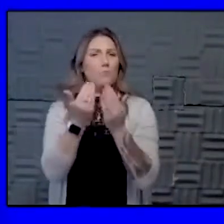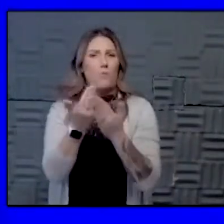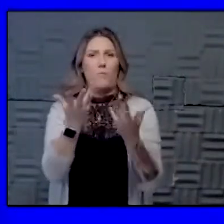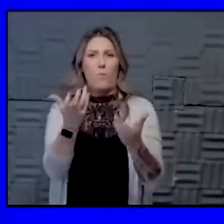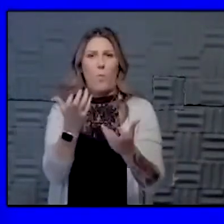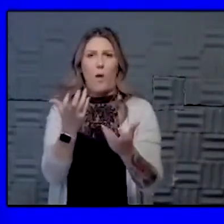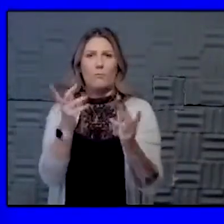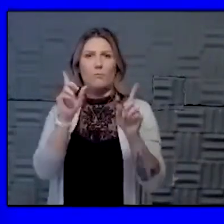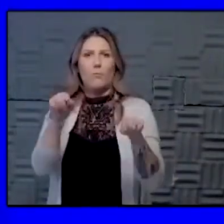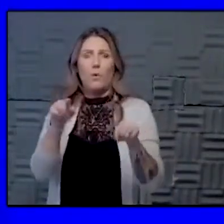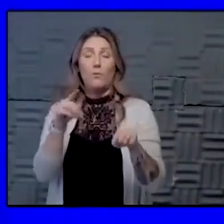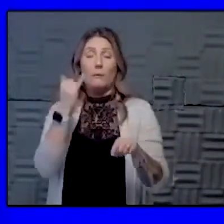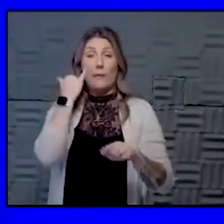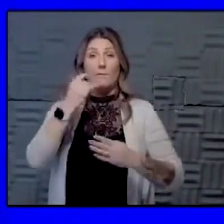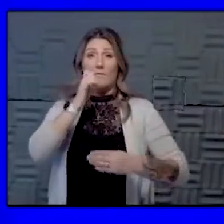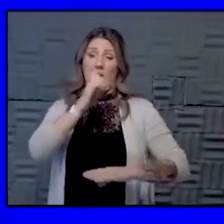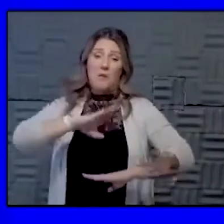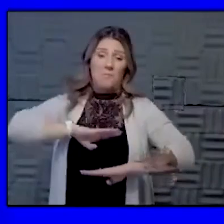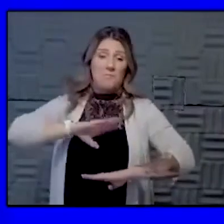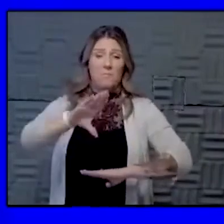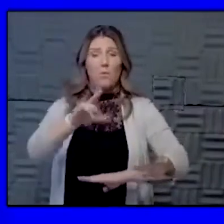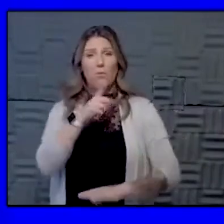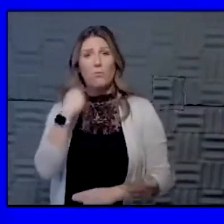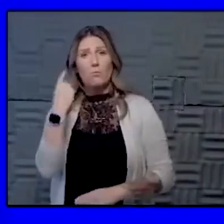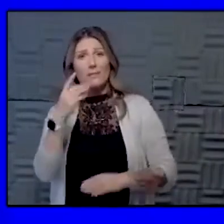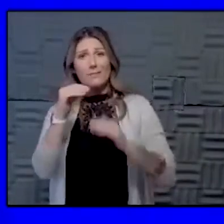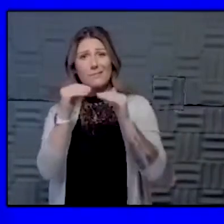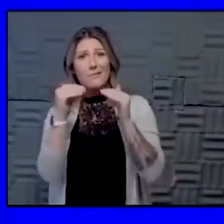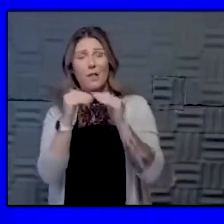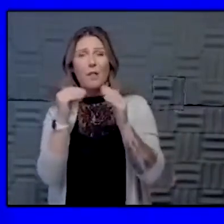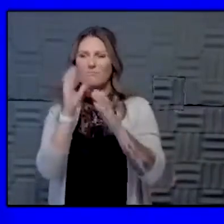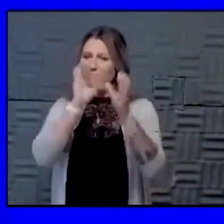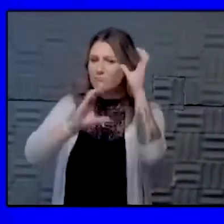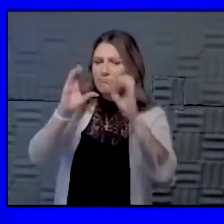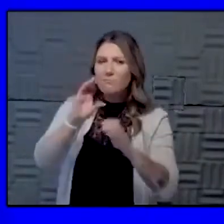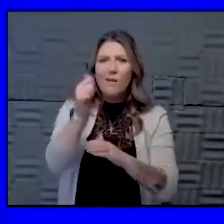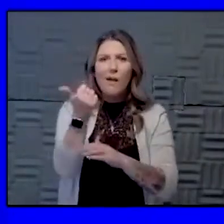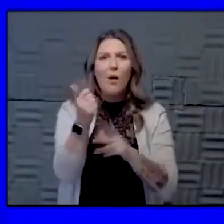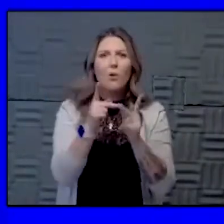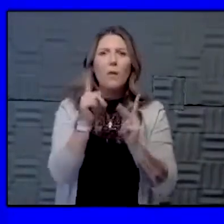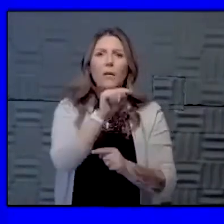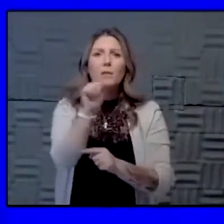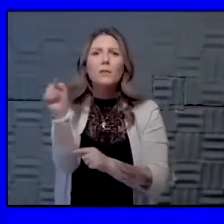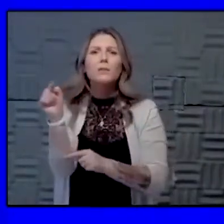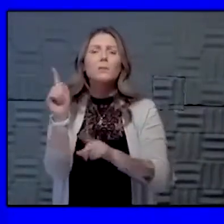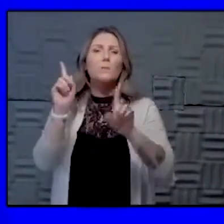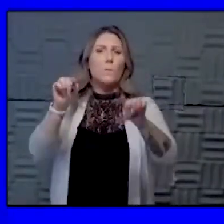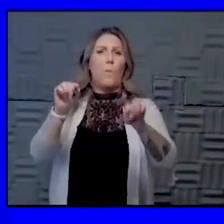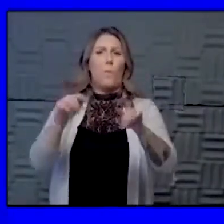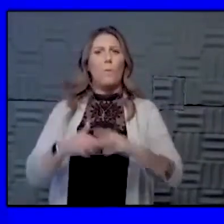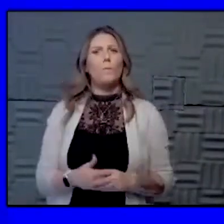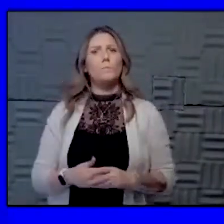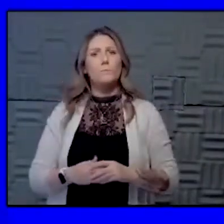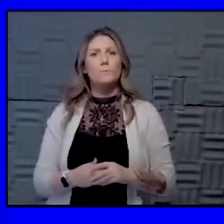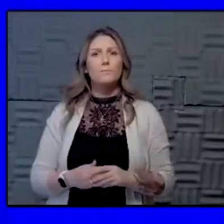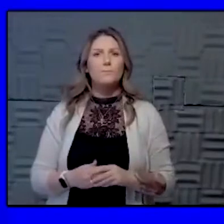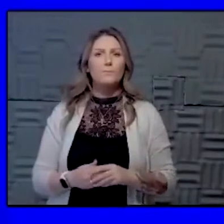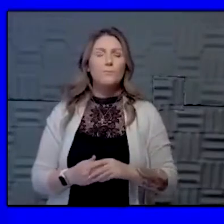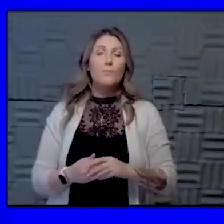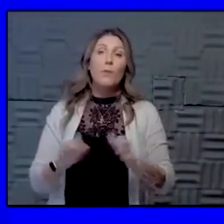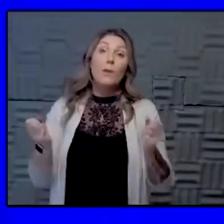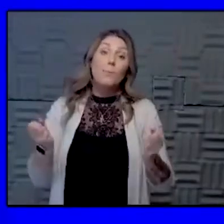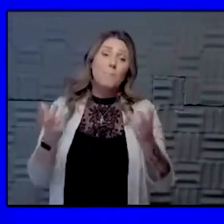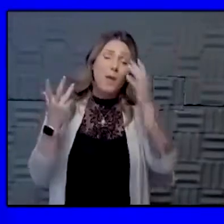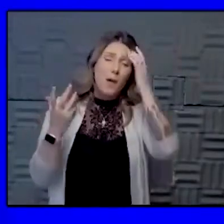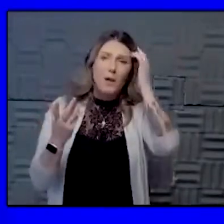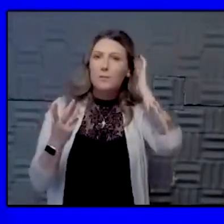then if it doesn't meet what you need and meet your risk level, then certainly seek out other places to go and do that, because